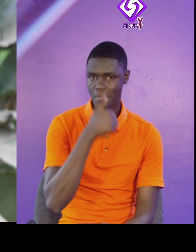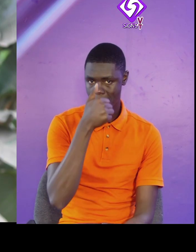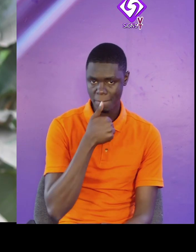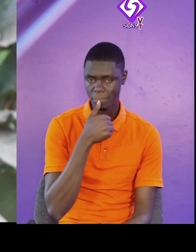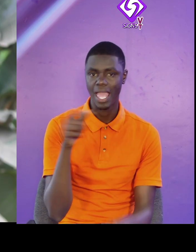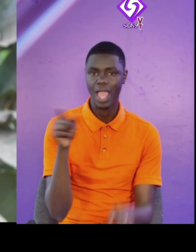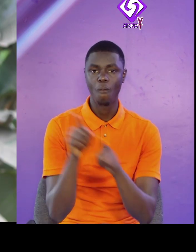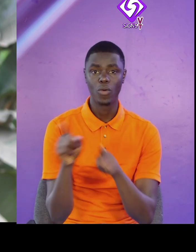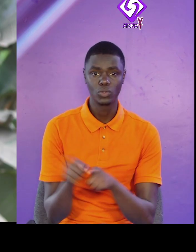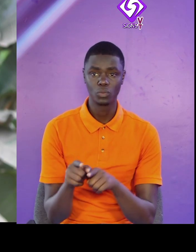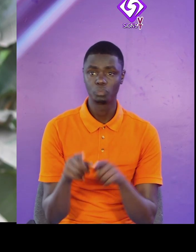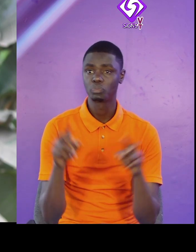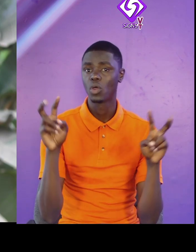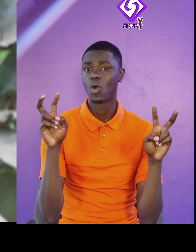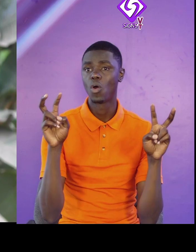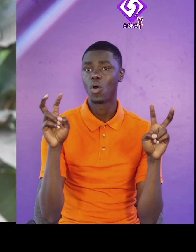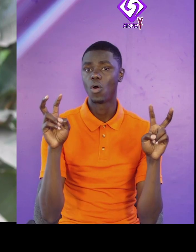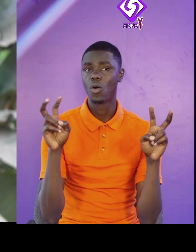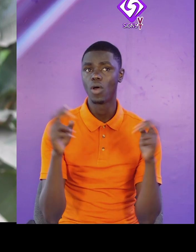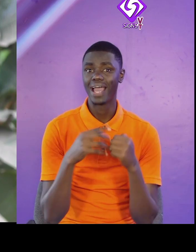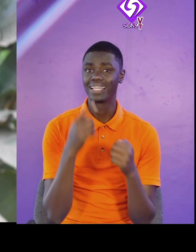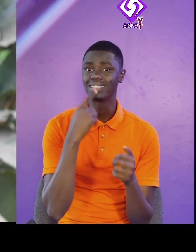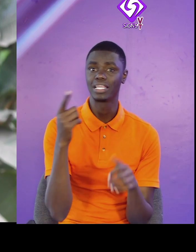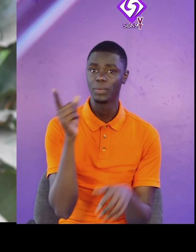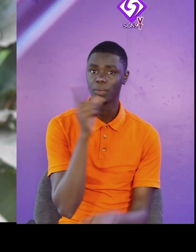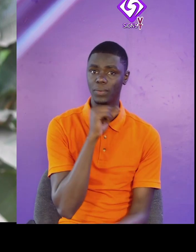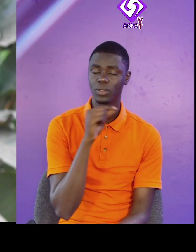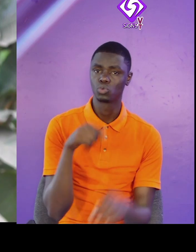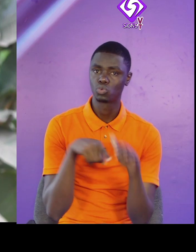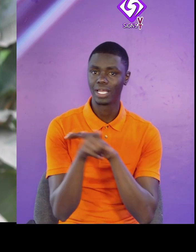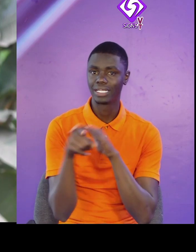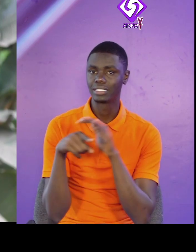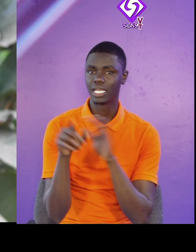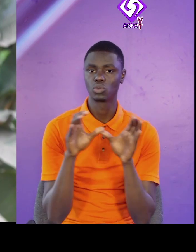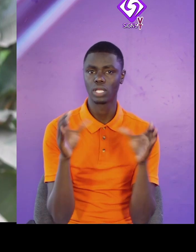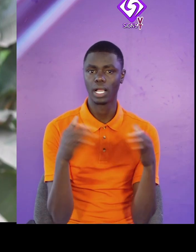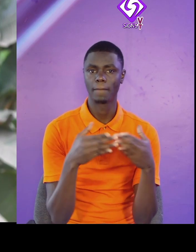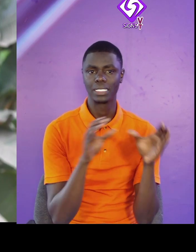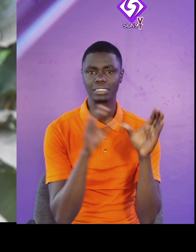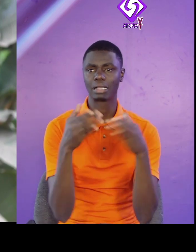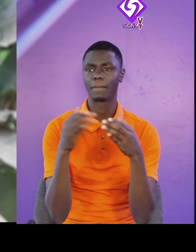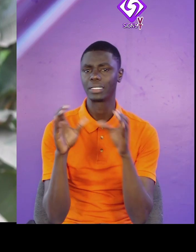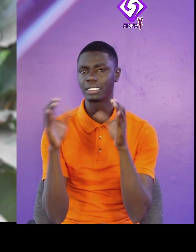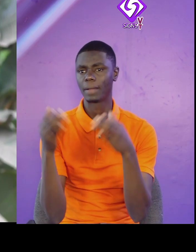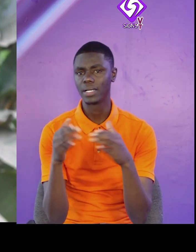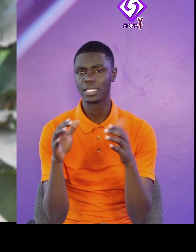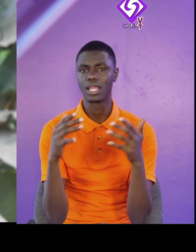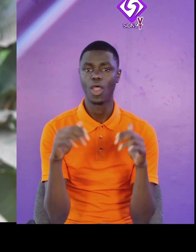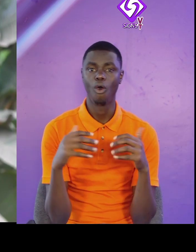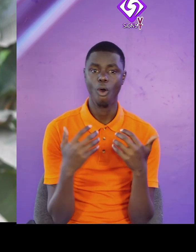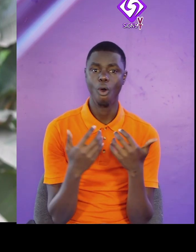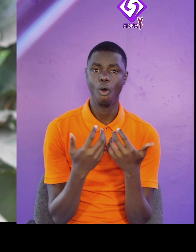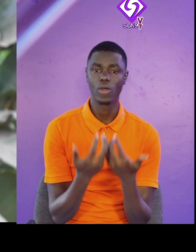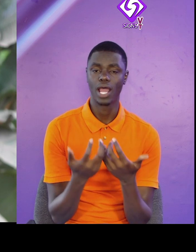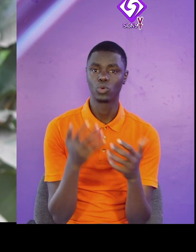at, as I mentioned earlier, going into the companies so that we inform companies on how to create a